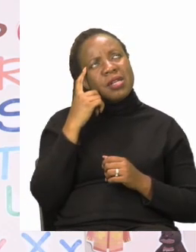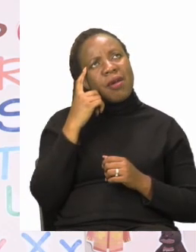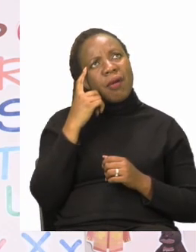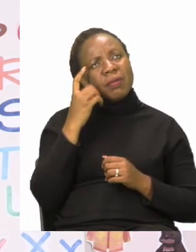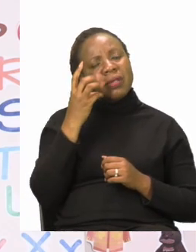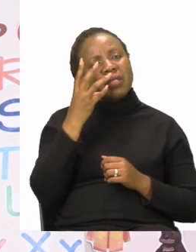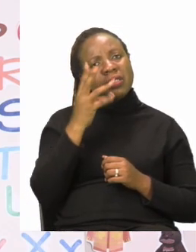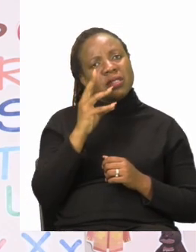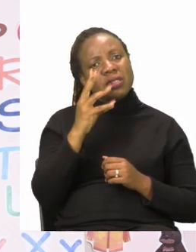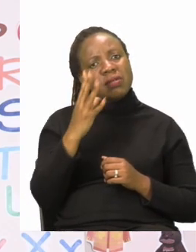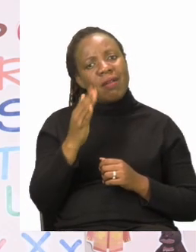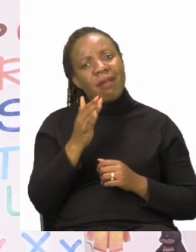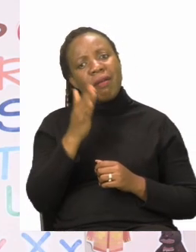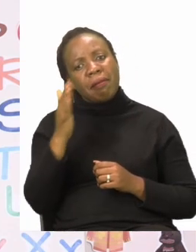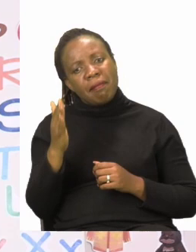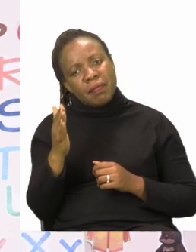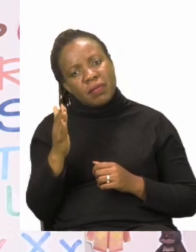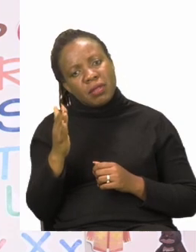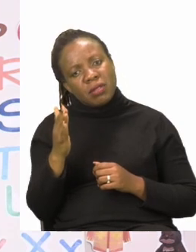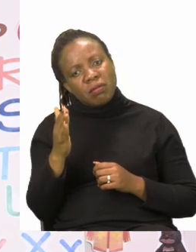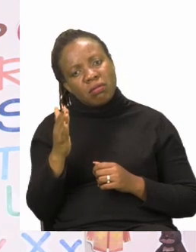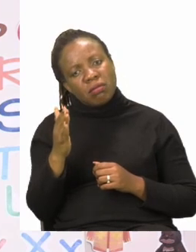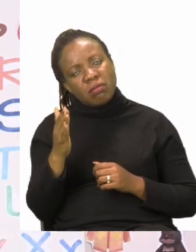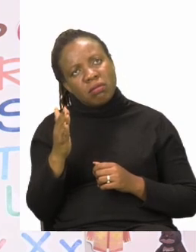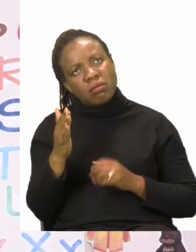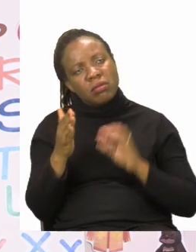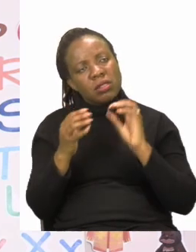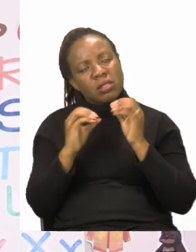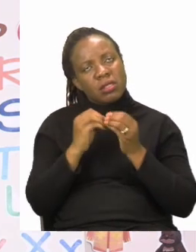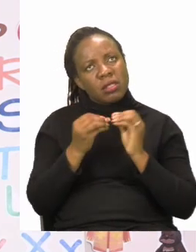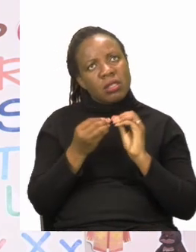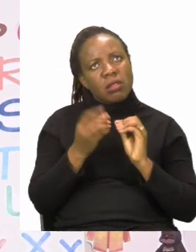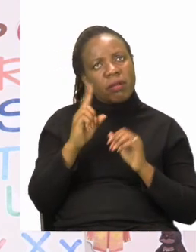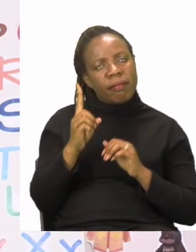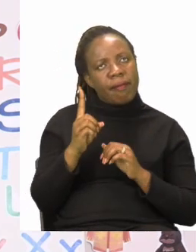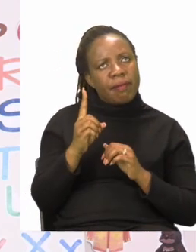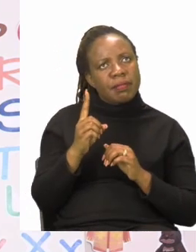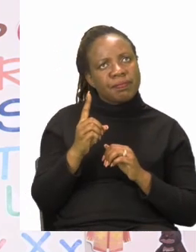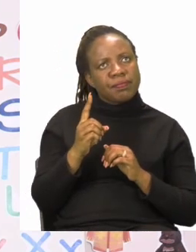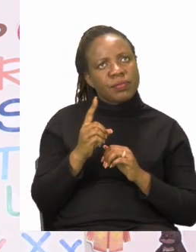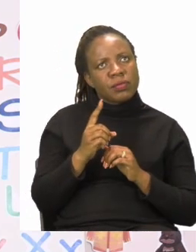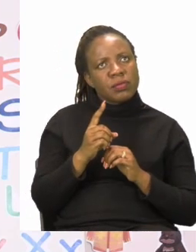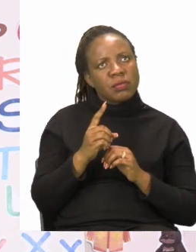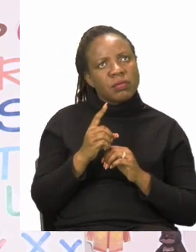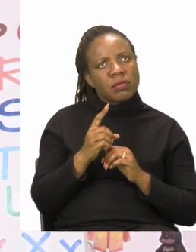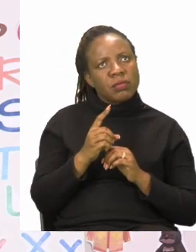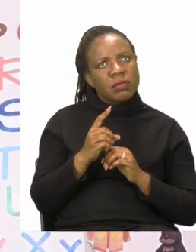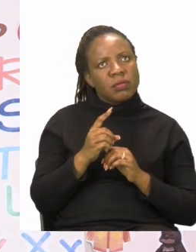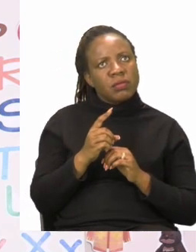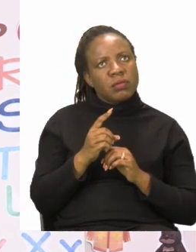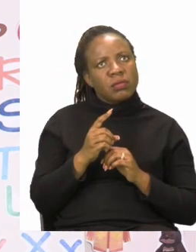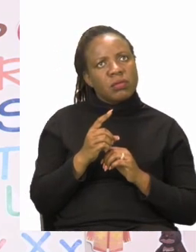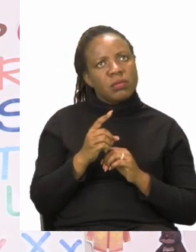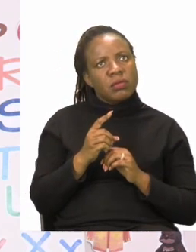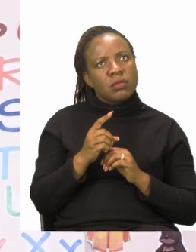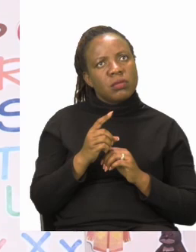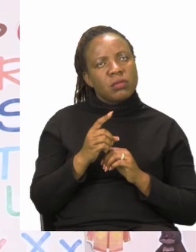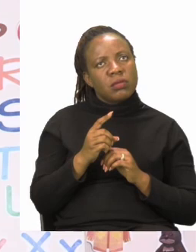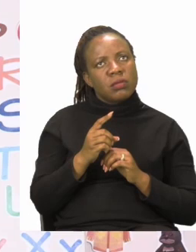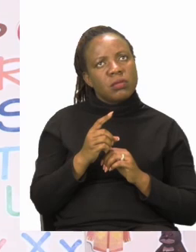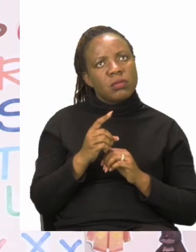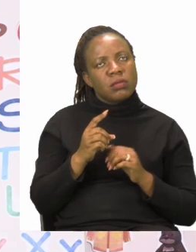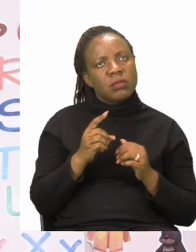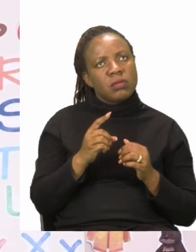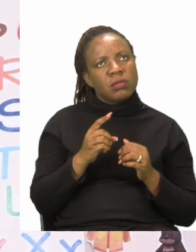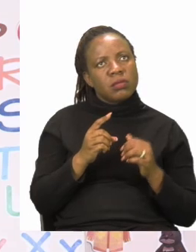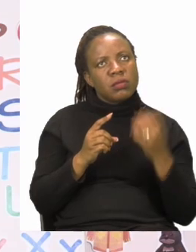number 65 if we count in 5s? We can all count together and